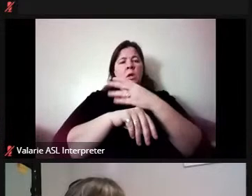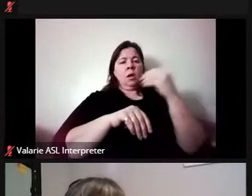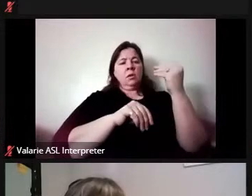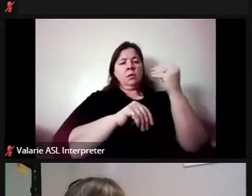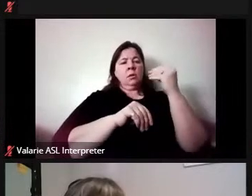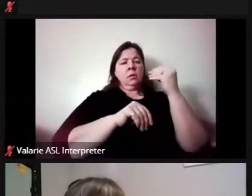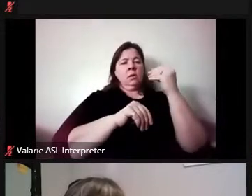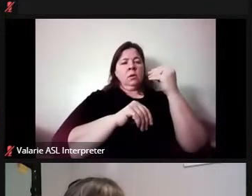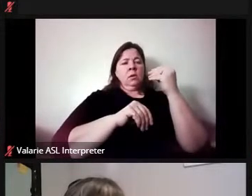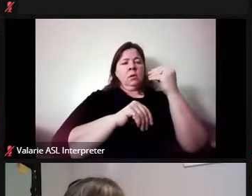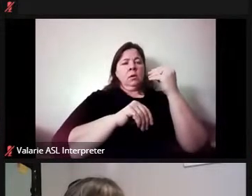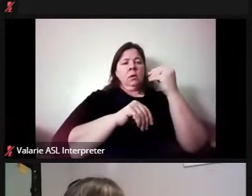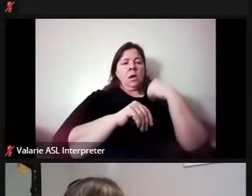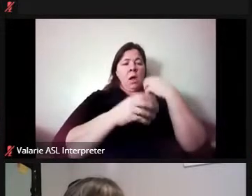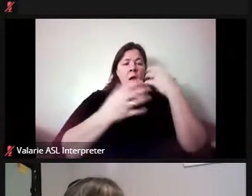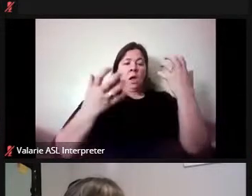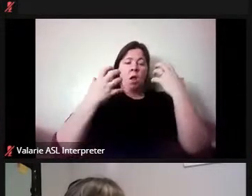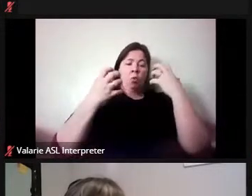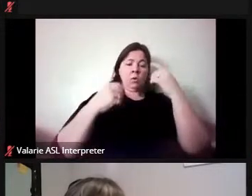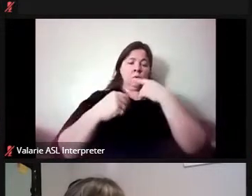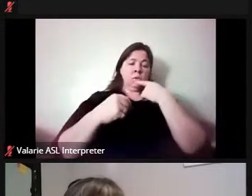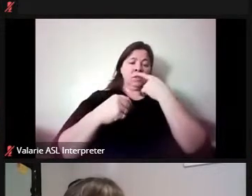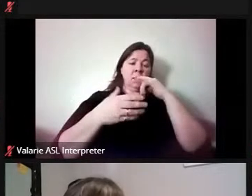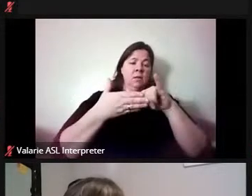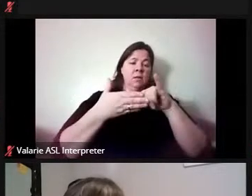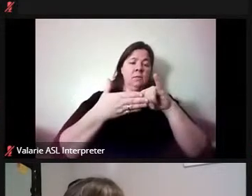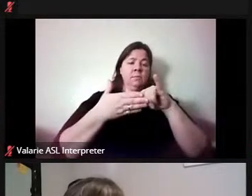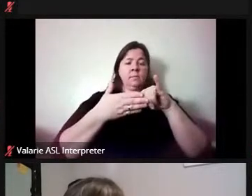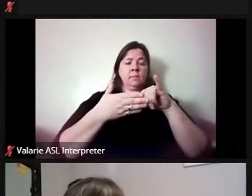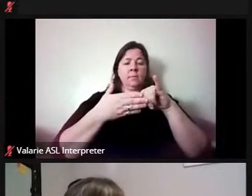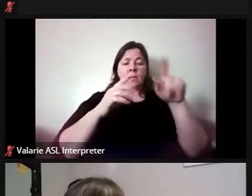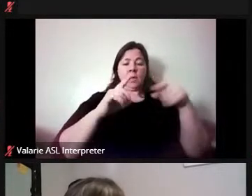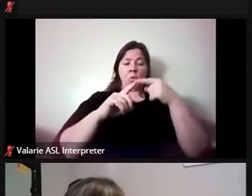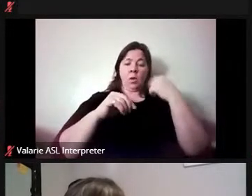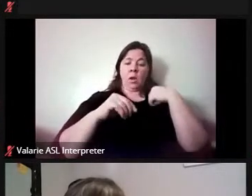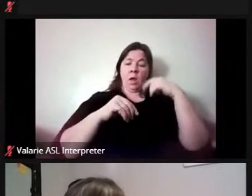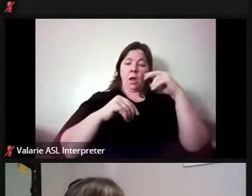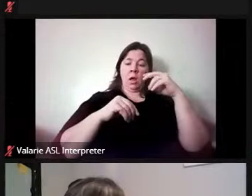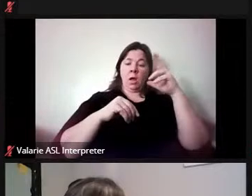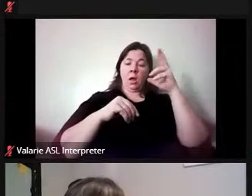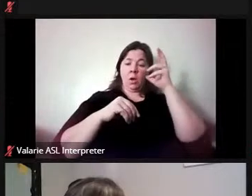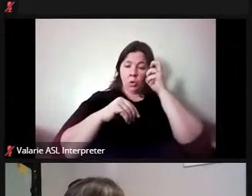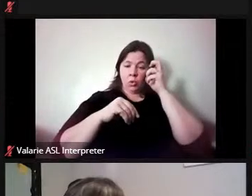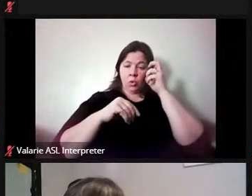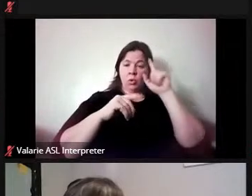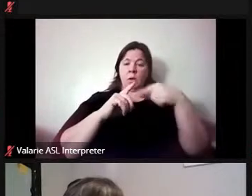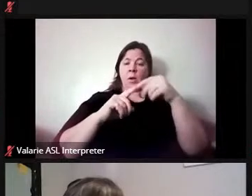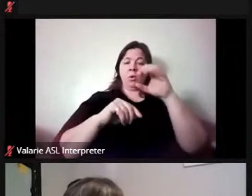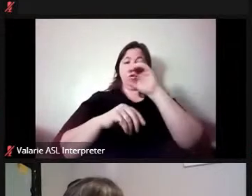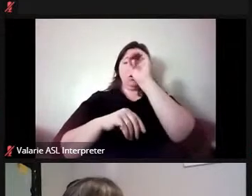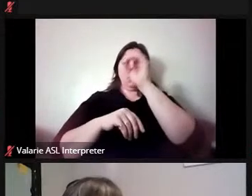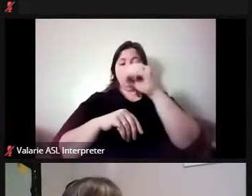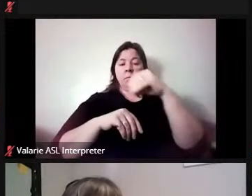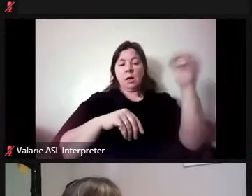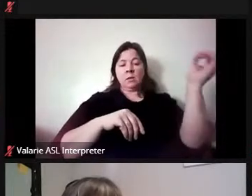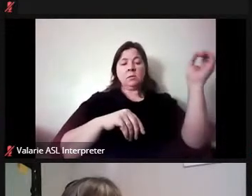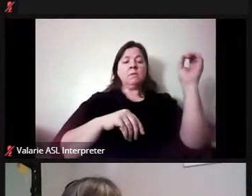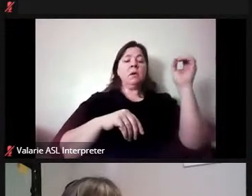And I just want to say that when I got heard that Onpassive